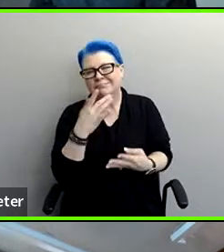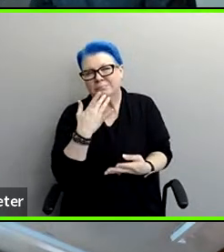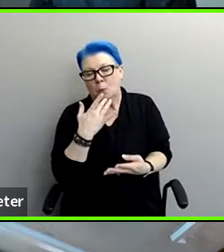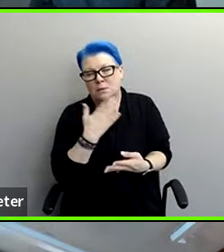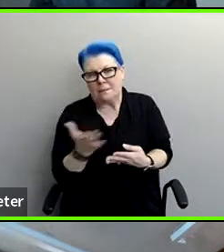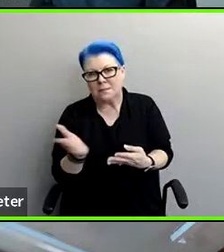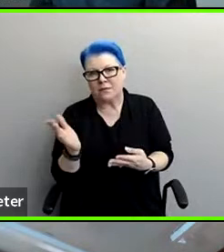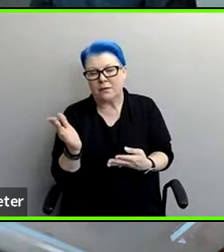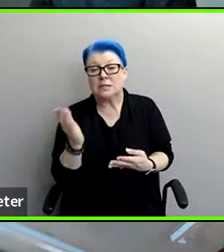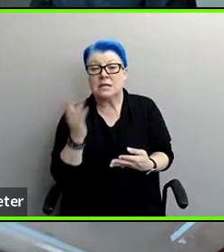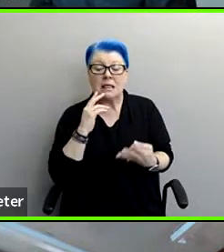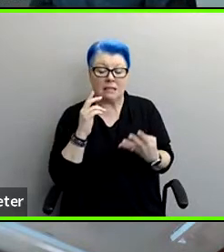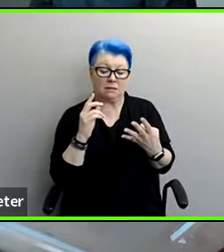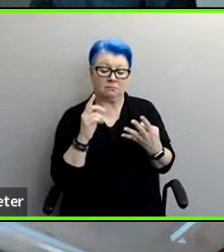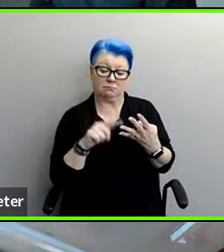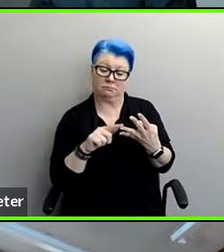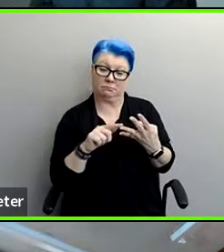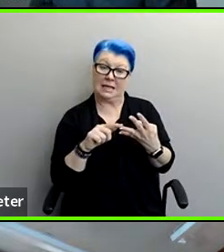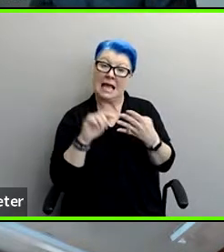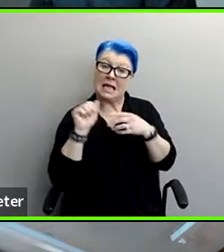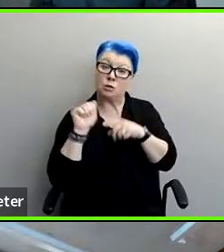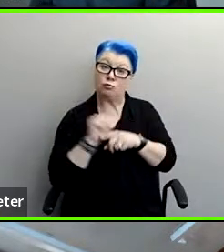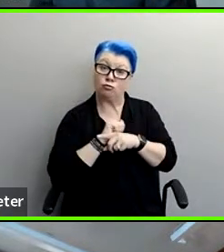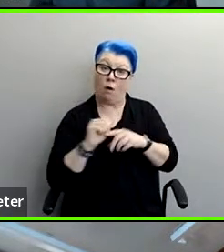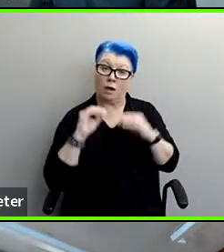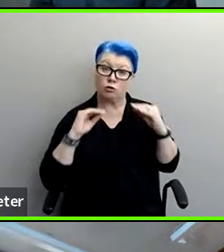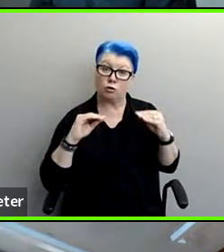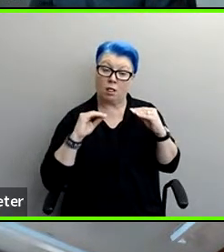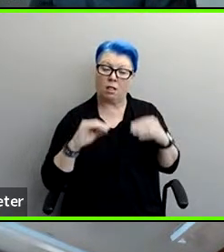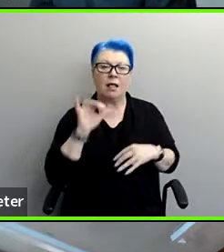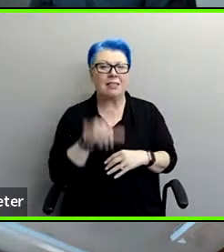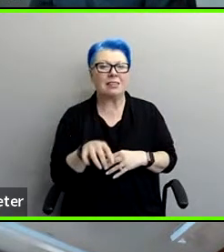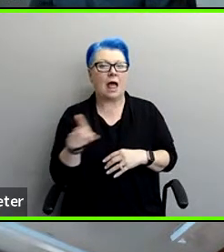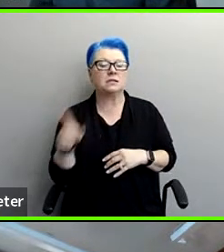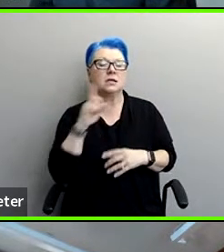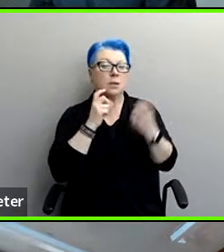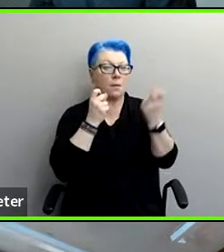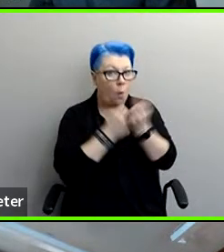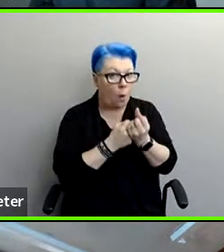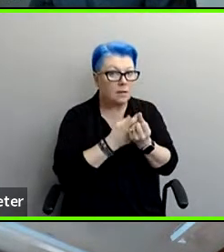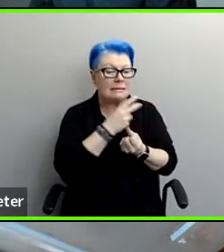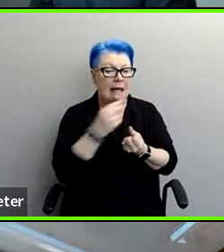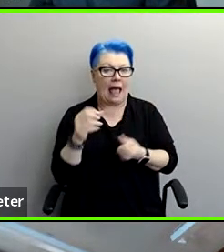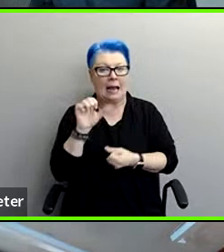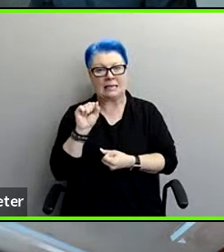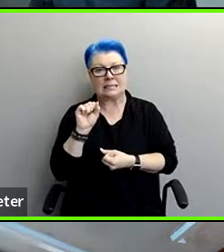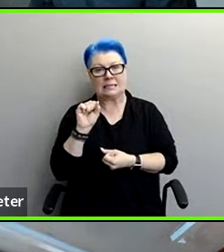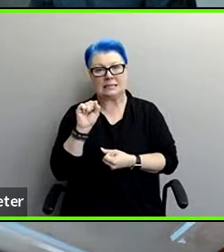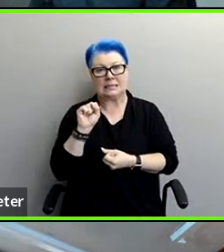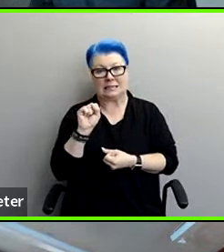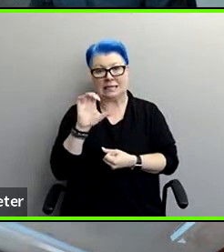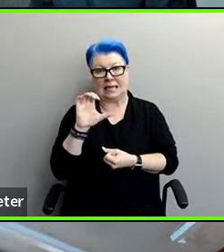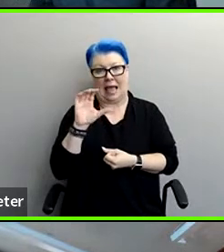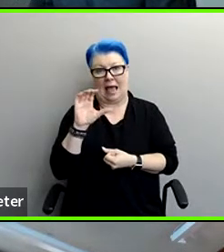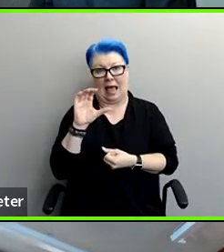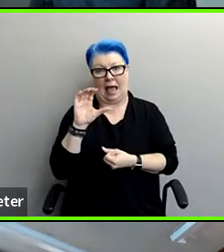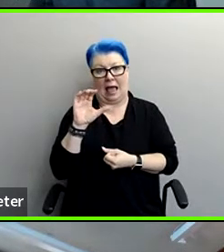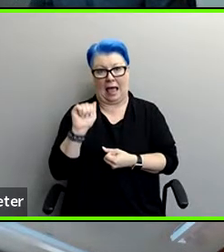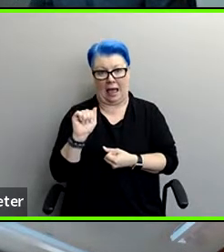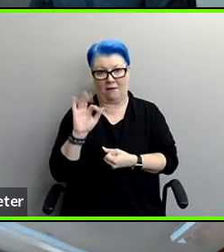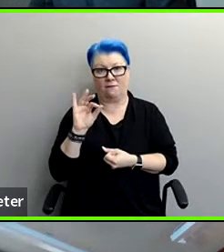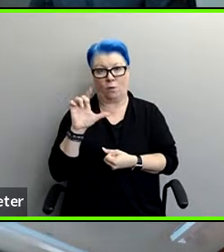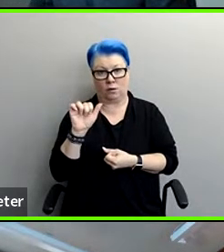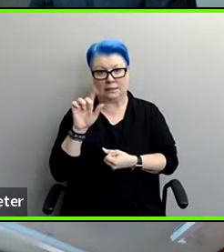those sorts of things. And then high leverage practice, the instructional pieces are like supports and scaffolding, looking